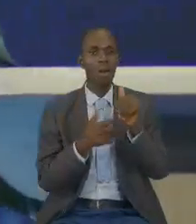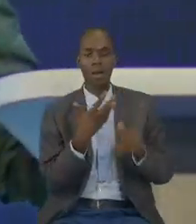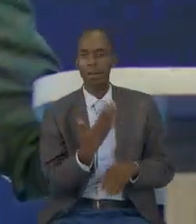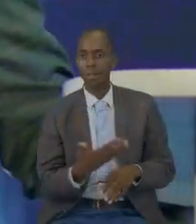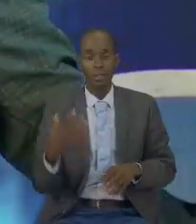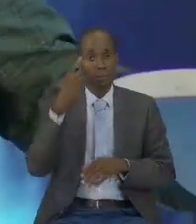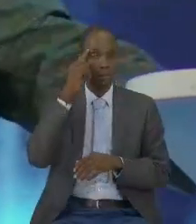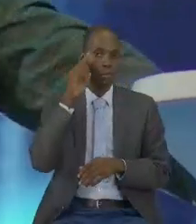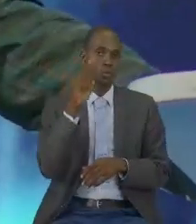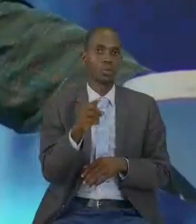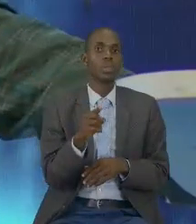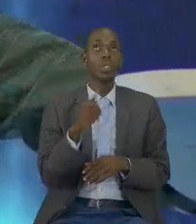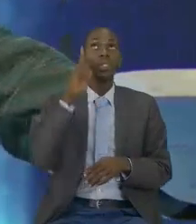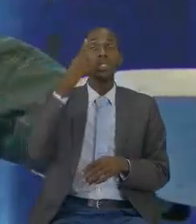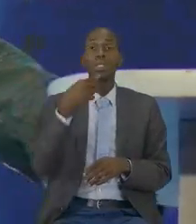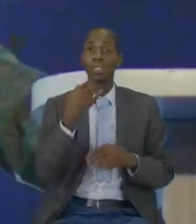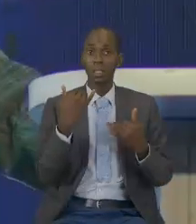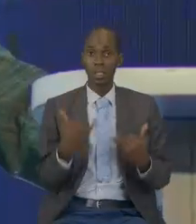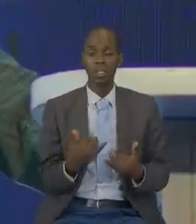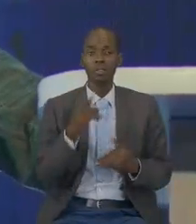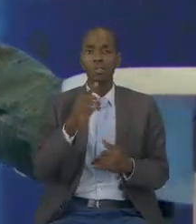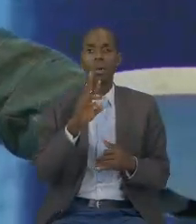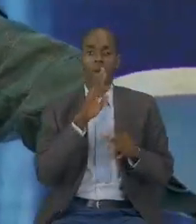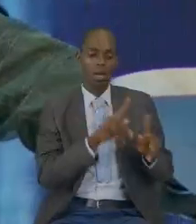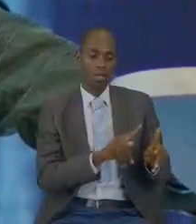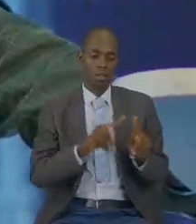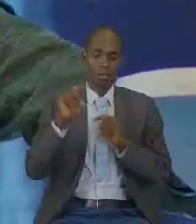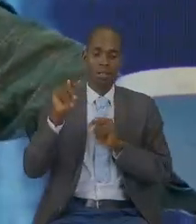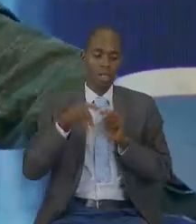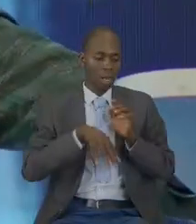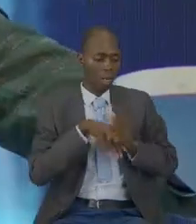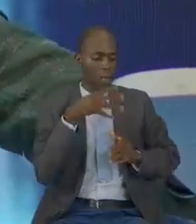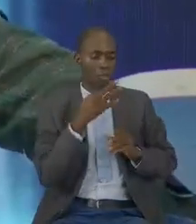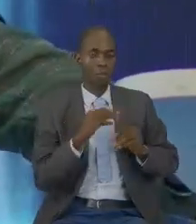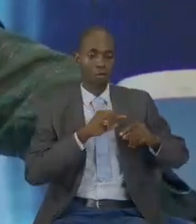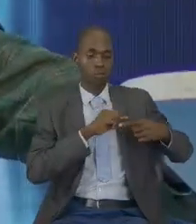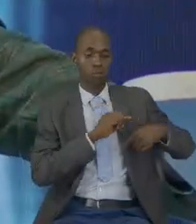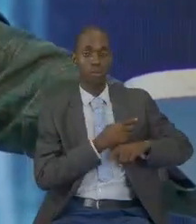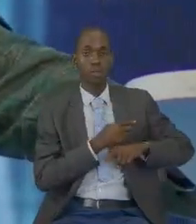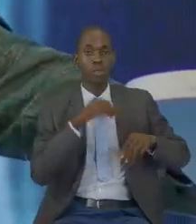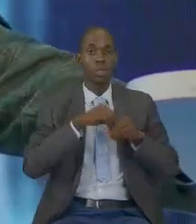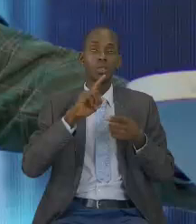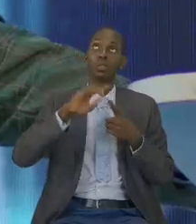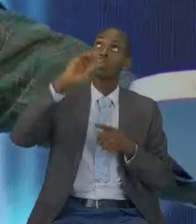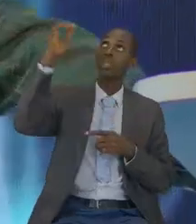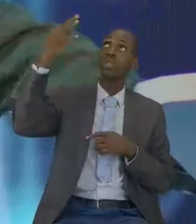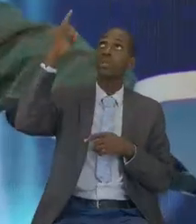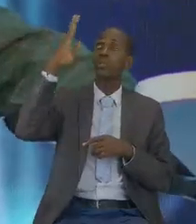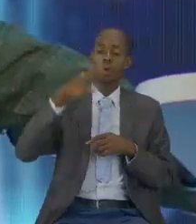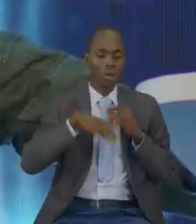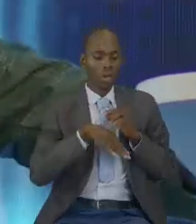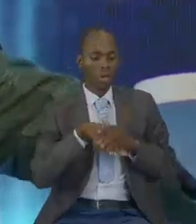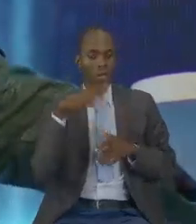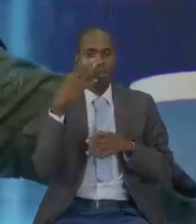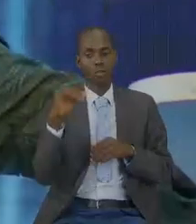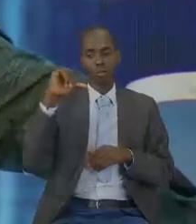for you, it says now you are translated out of guilt into the grace of God, out of